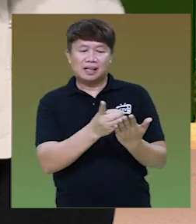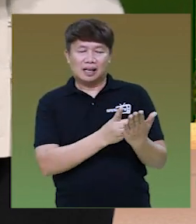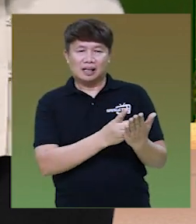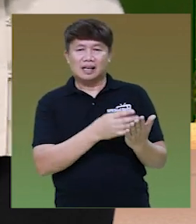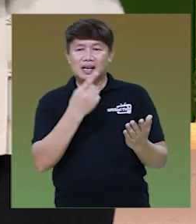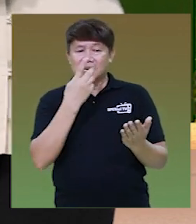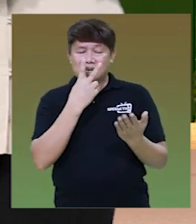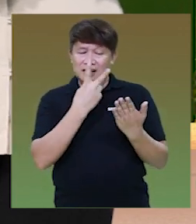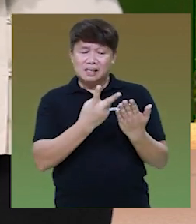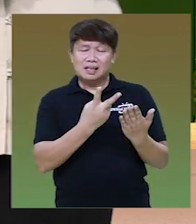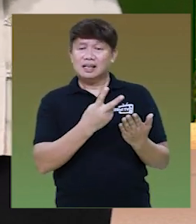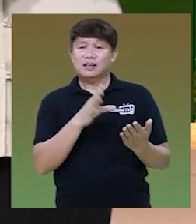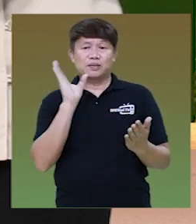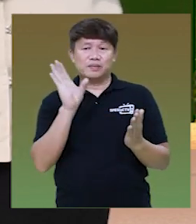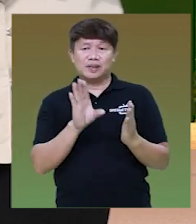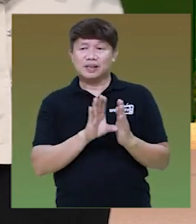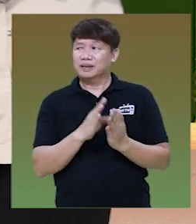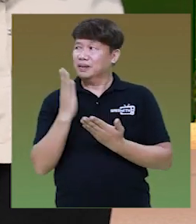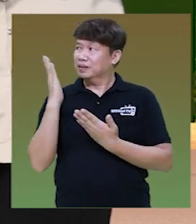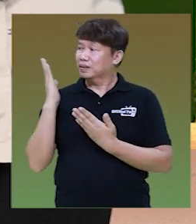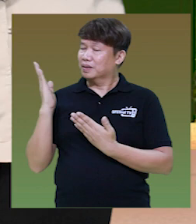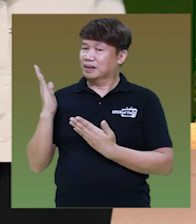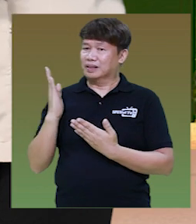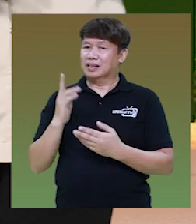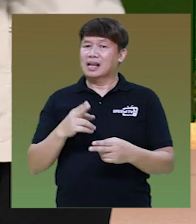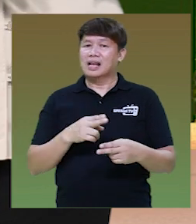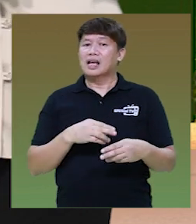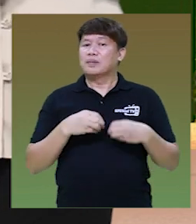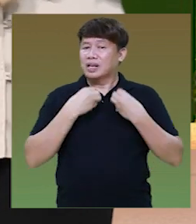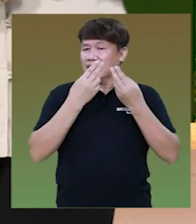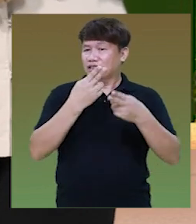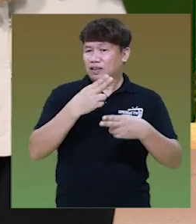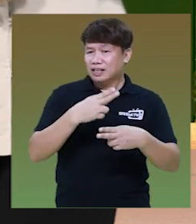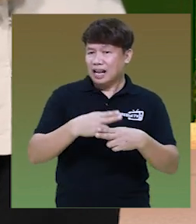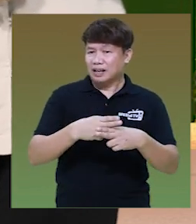picture. Can you name it?